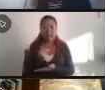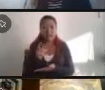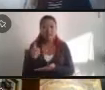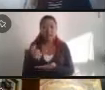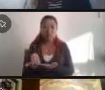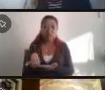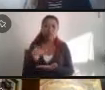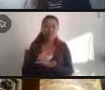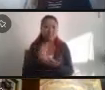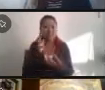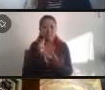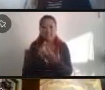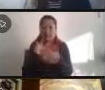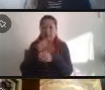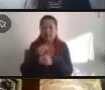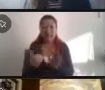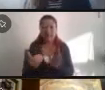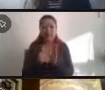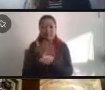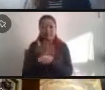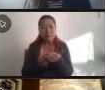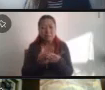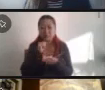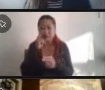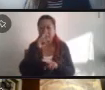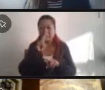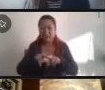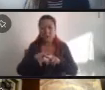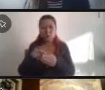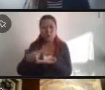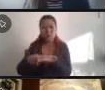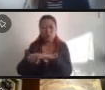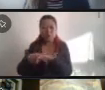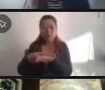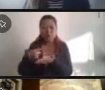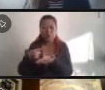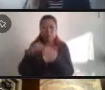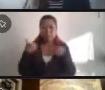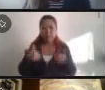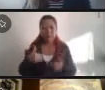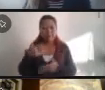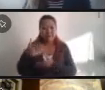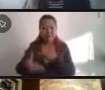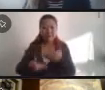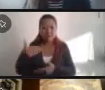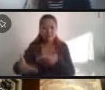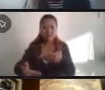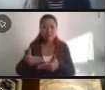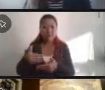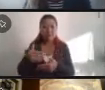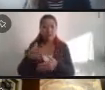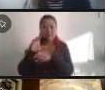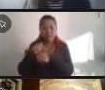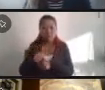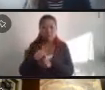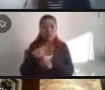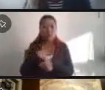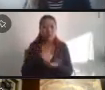When we talk to astronauts, we hear about the congestion, the loss of sense of taste and